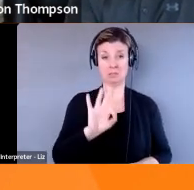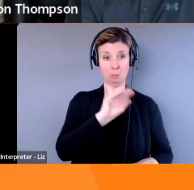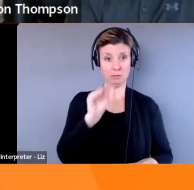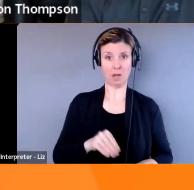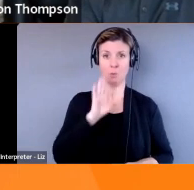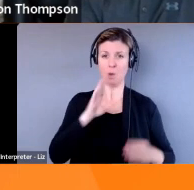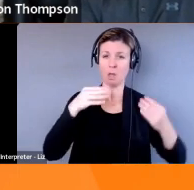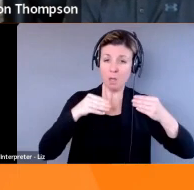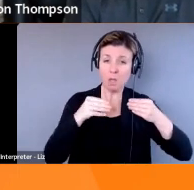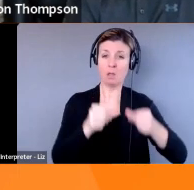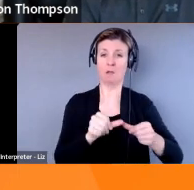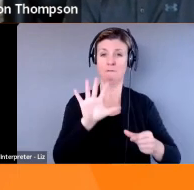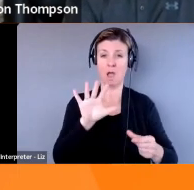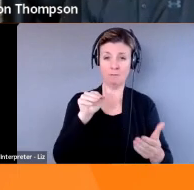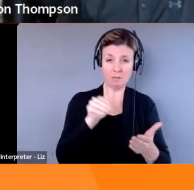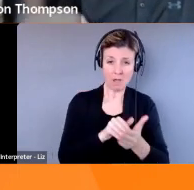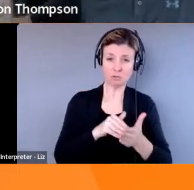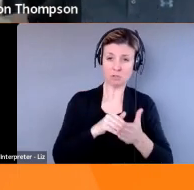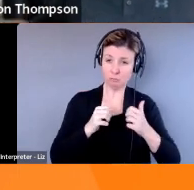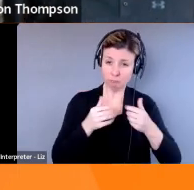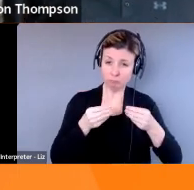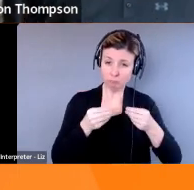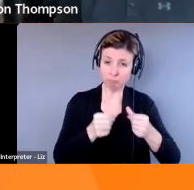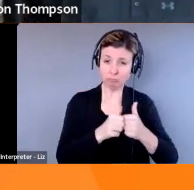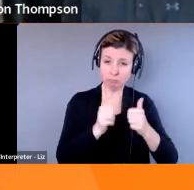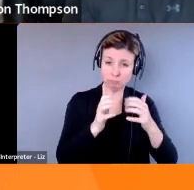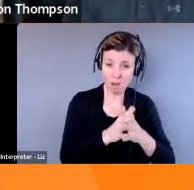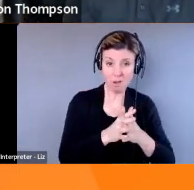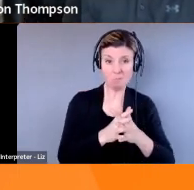on Amazon inexpensively and find your path